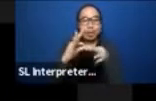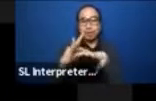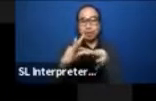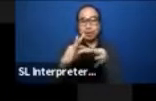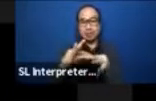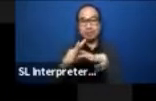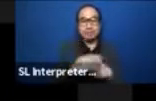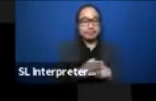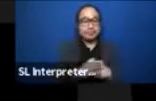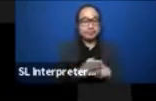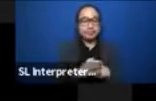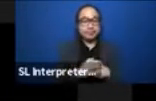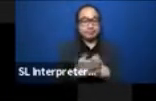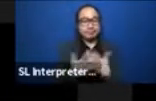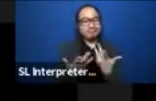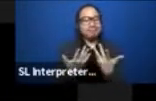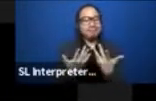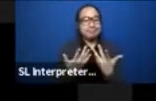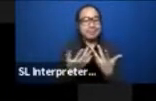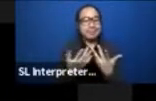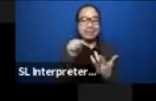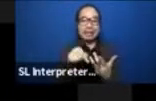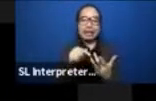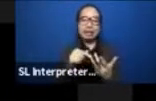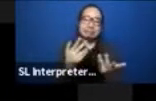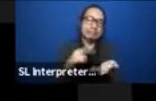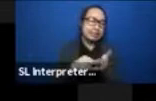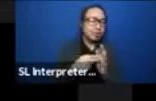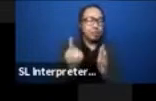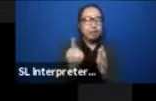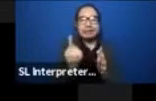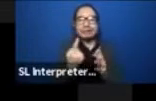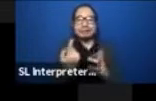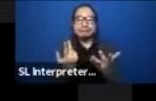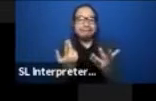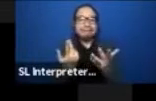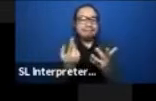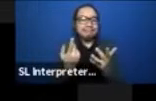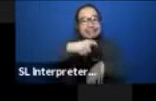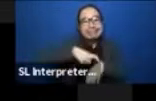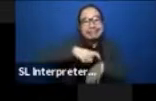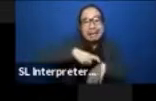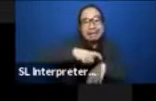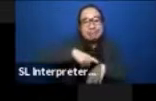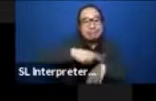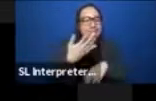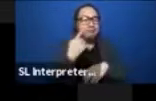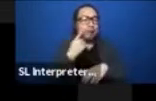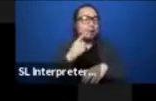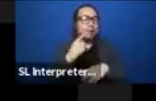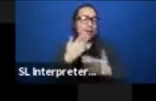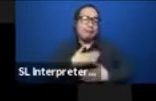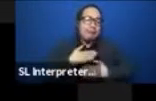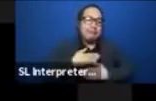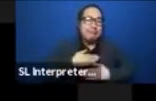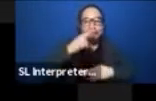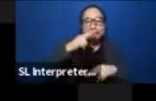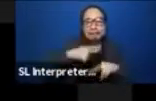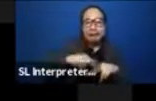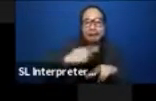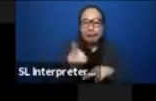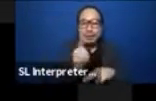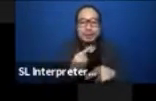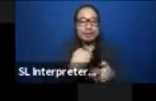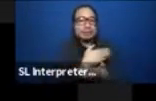as just a way to pass time or something of a waste of time also, because there's a